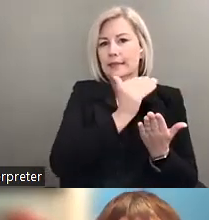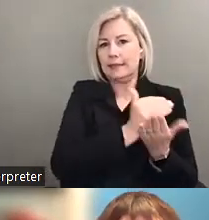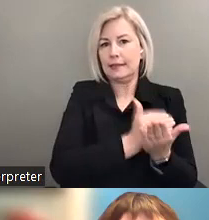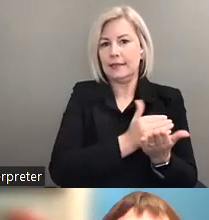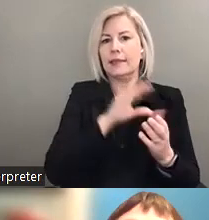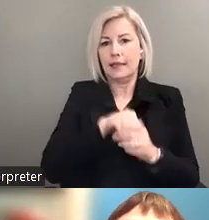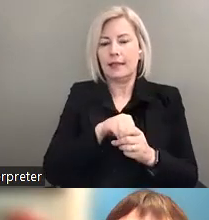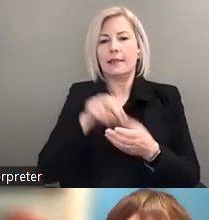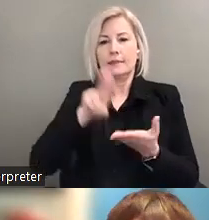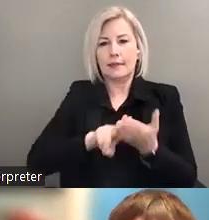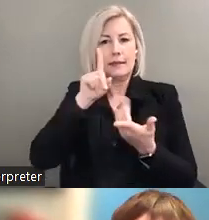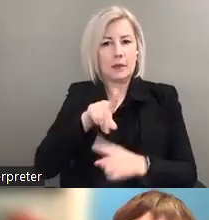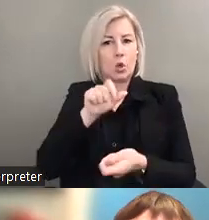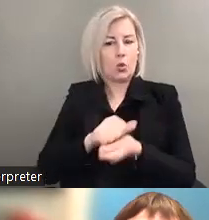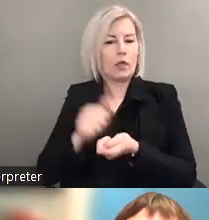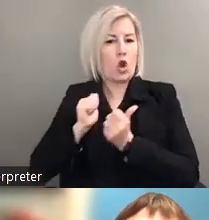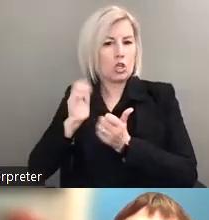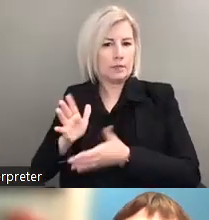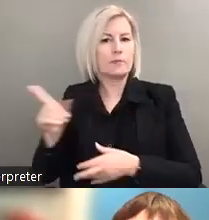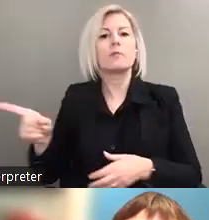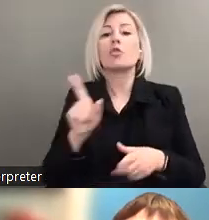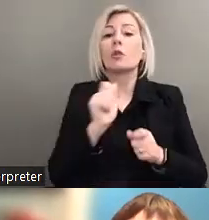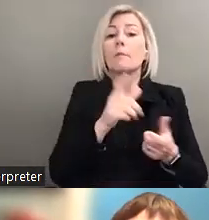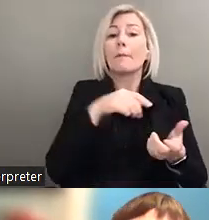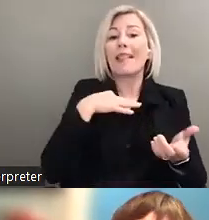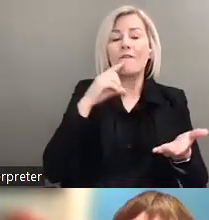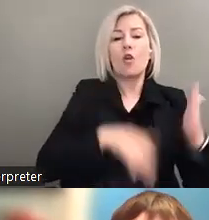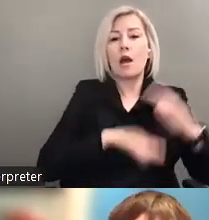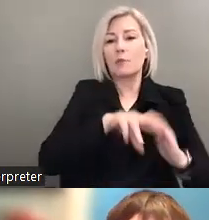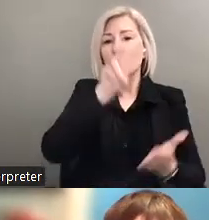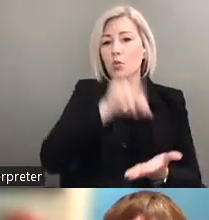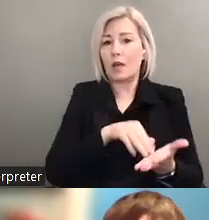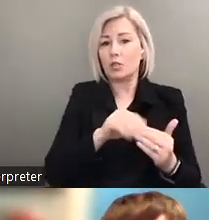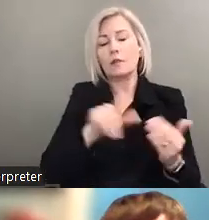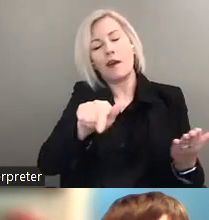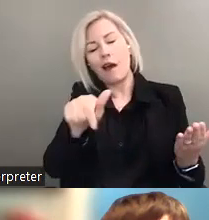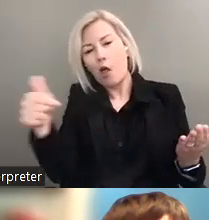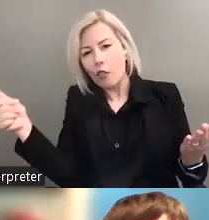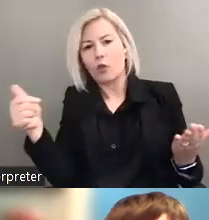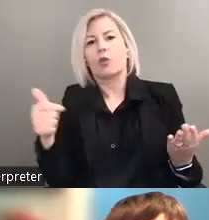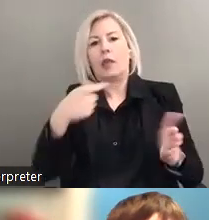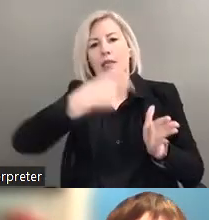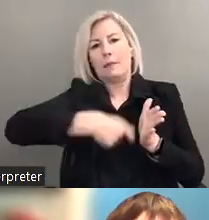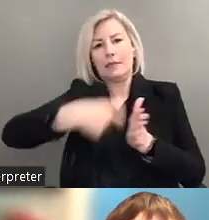artist. And then you can also apply for up to $2,000 of other eligible project expenses.